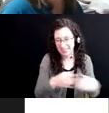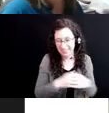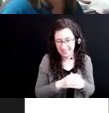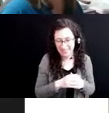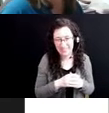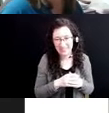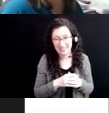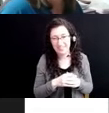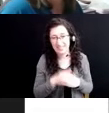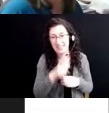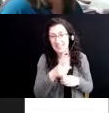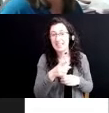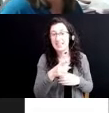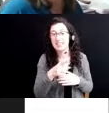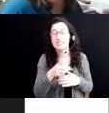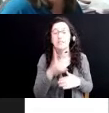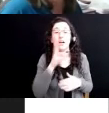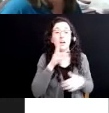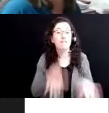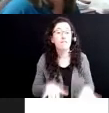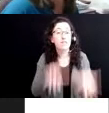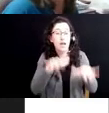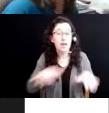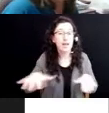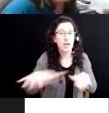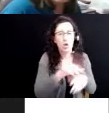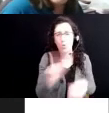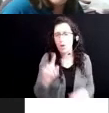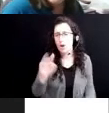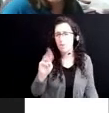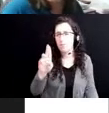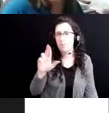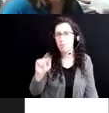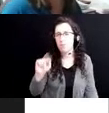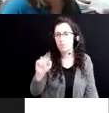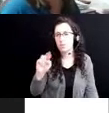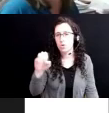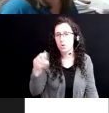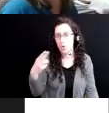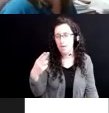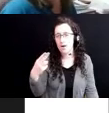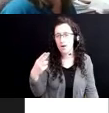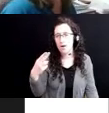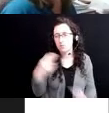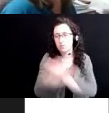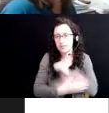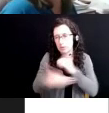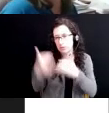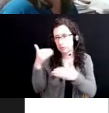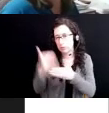large floodplain restoration site up in Multnomah County near the Columbia River.